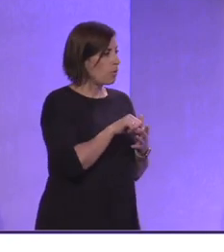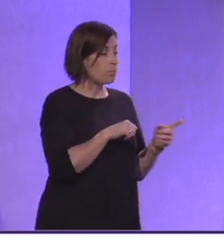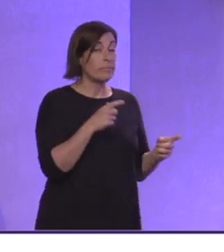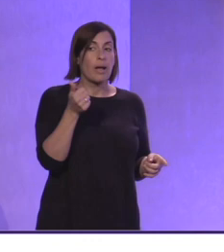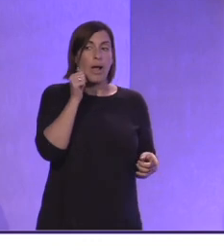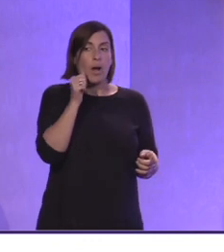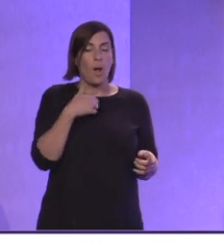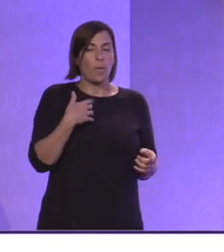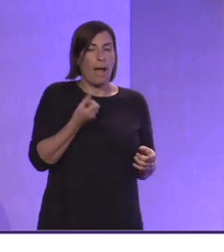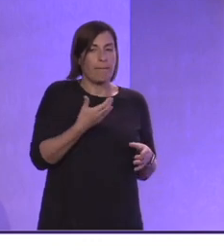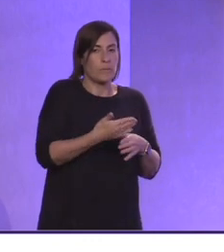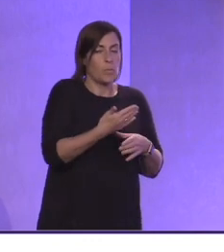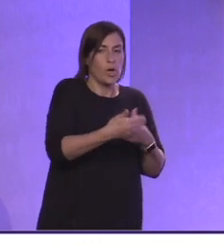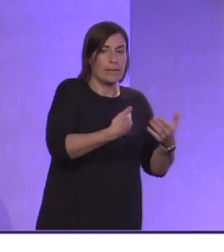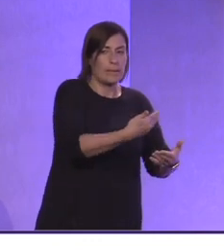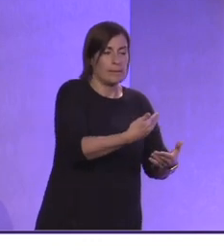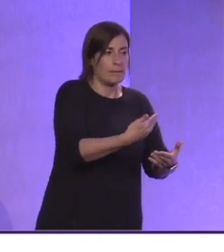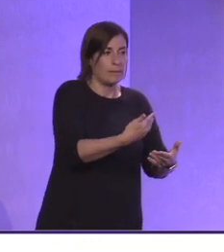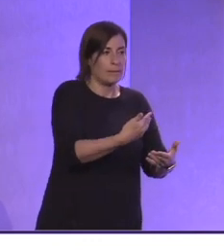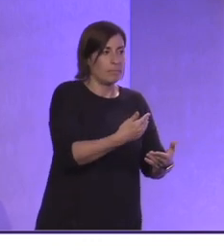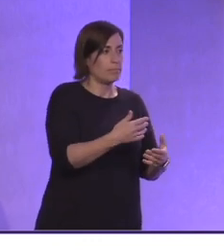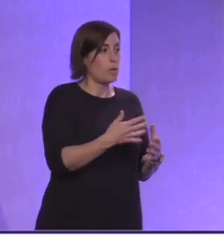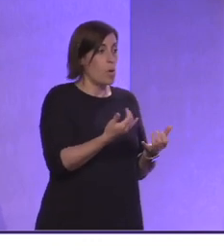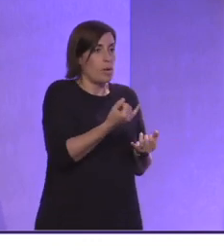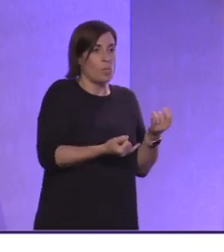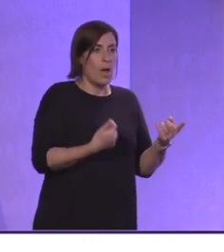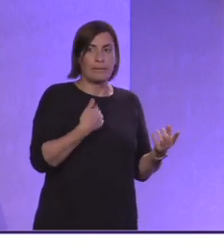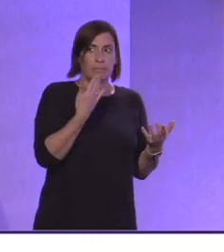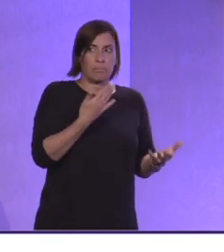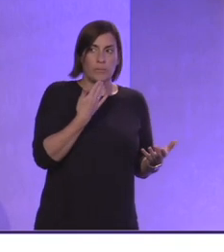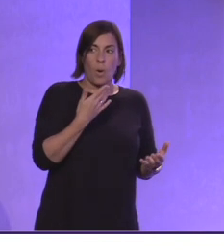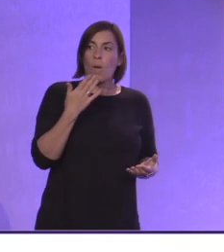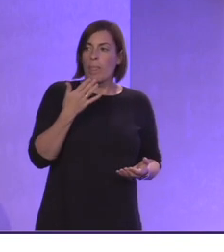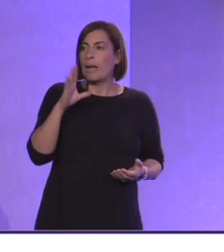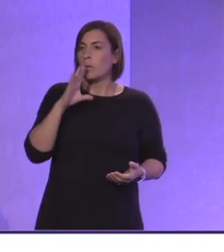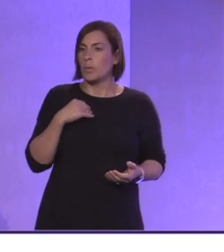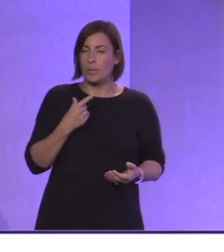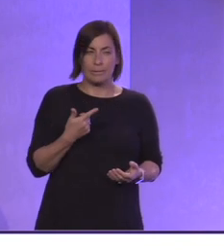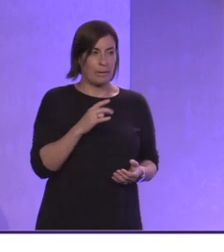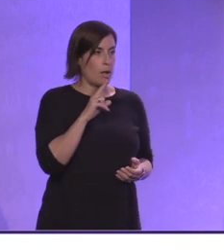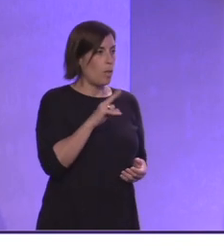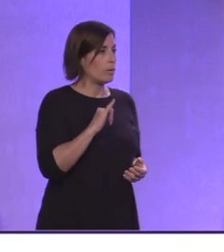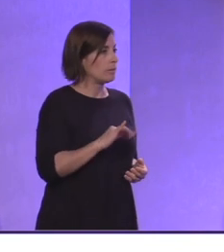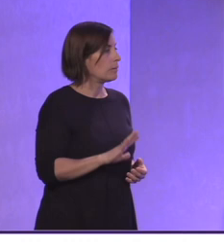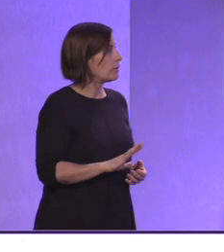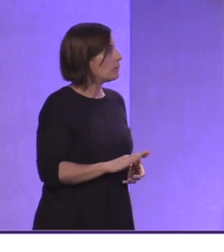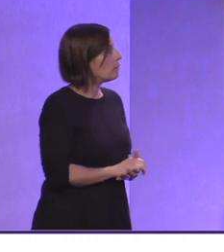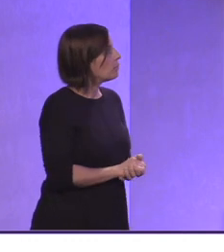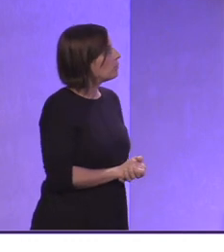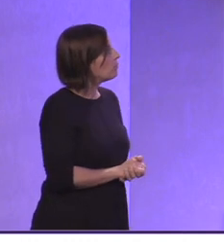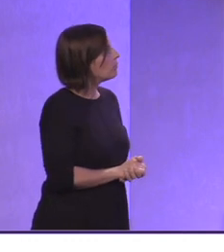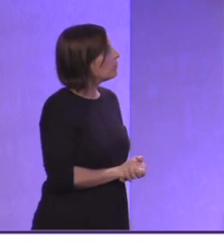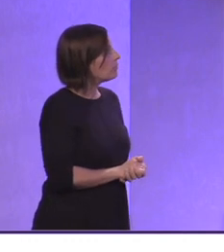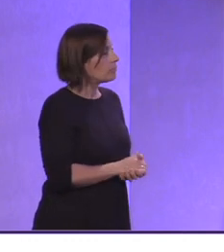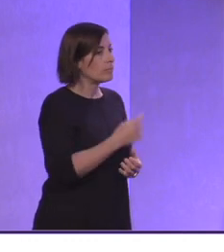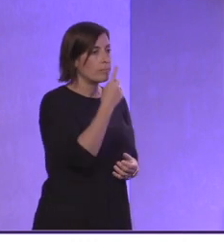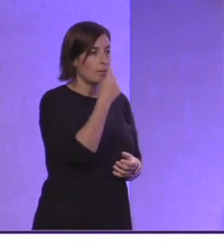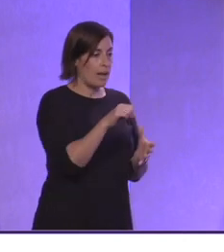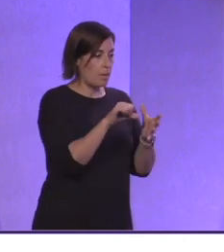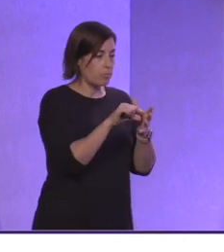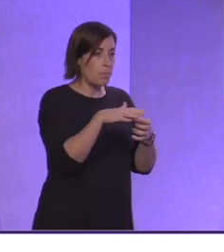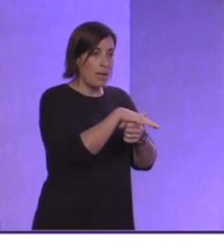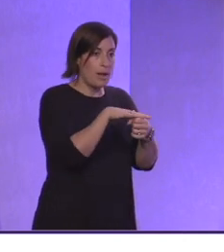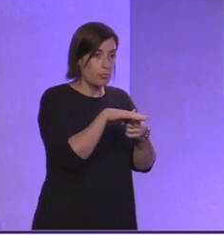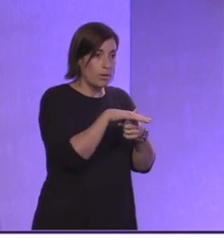or even worse, we weren't aware of it. And the second reason is to be able to pin down problem areas quickly. Like, this